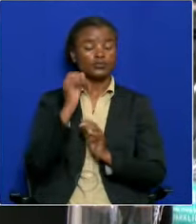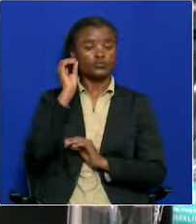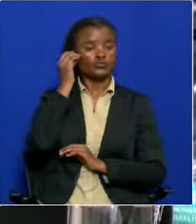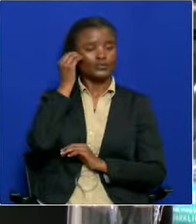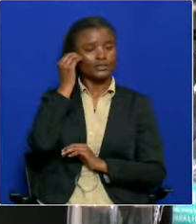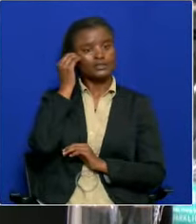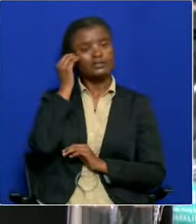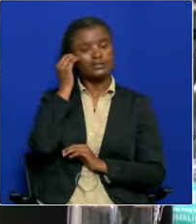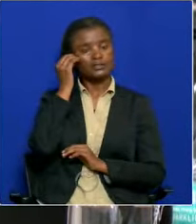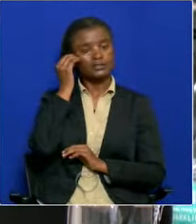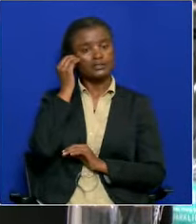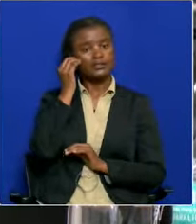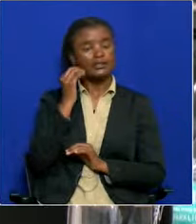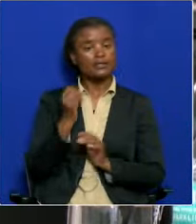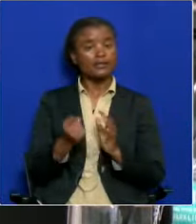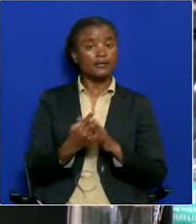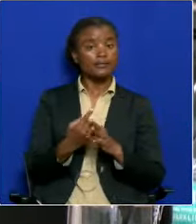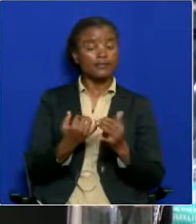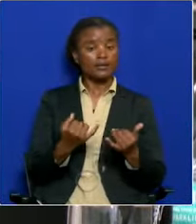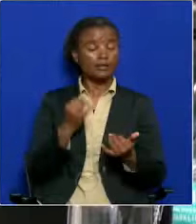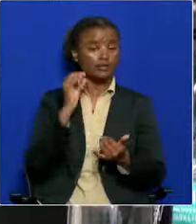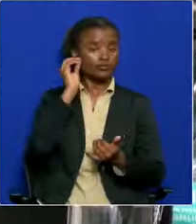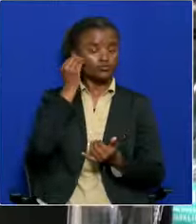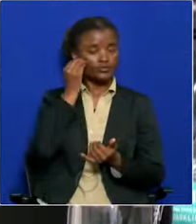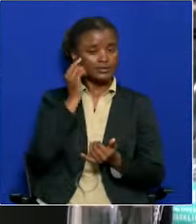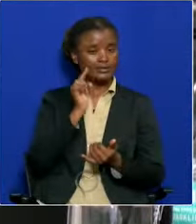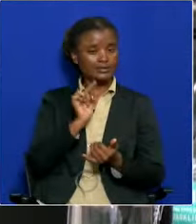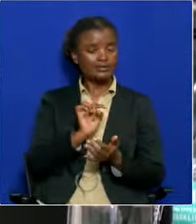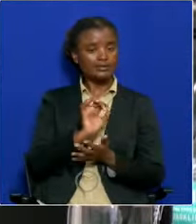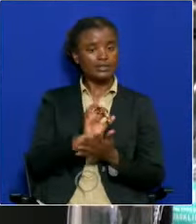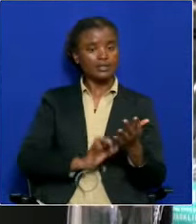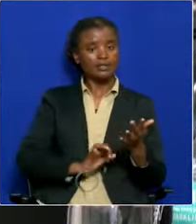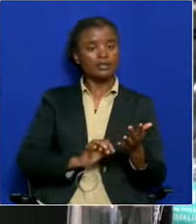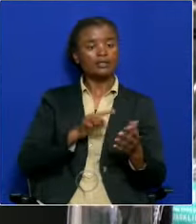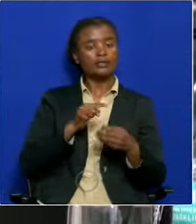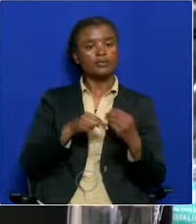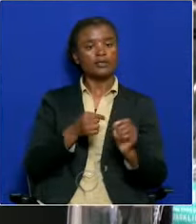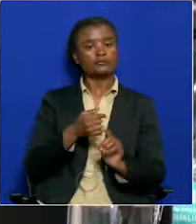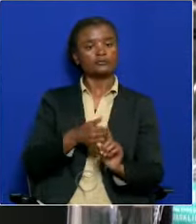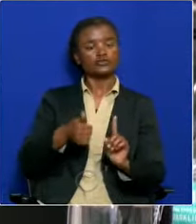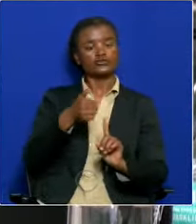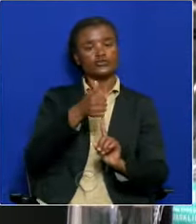And that one deals with Generals Masemola and Kumalo.